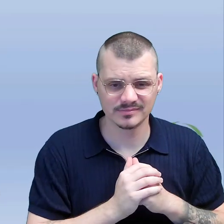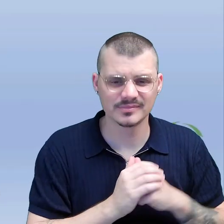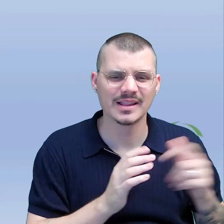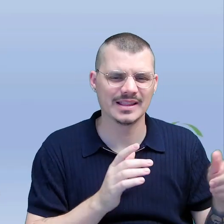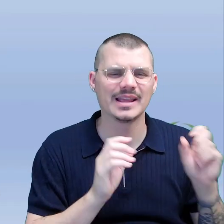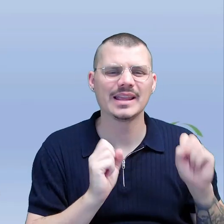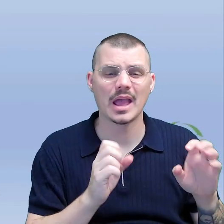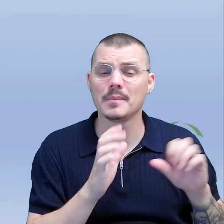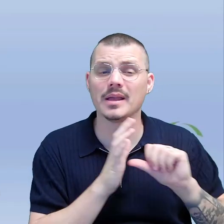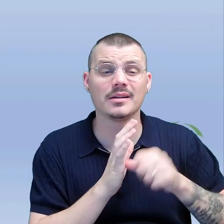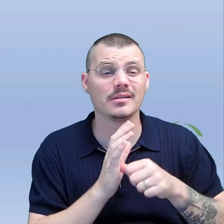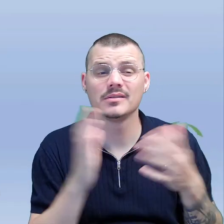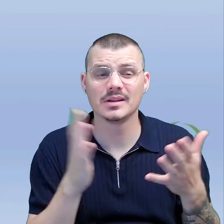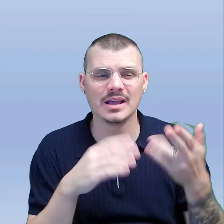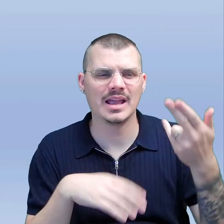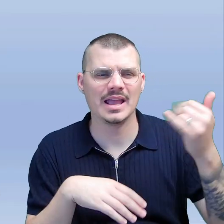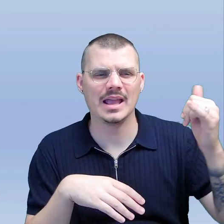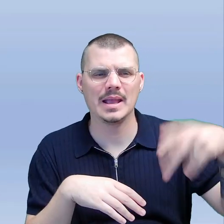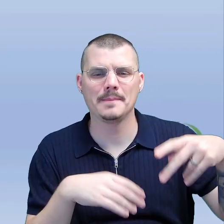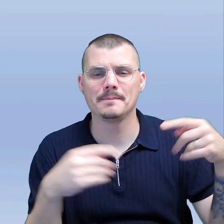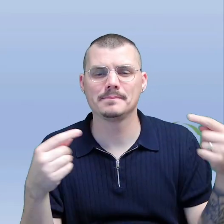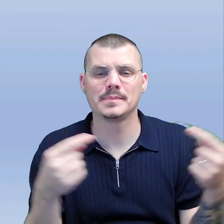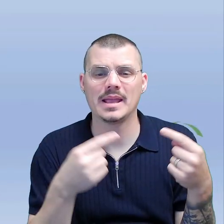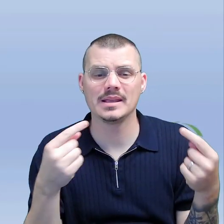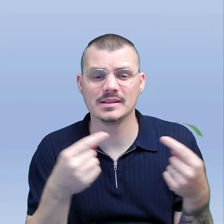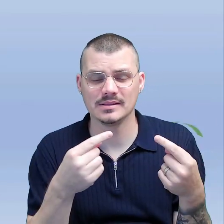can be an indication of hip pain,